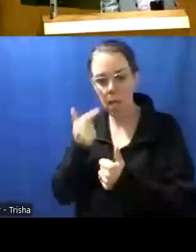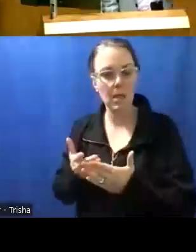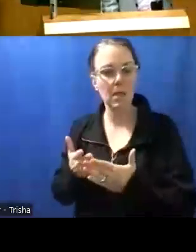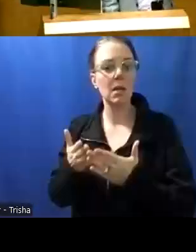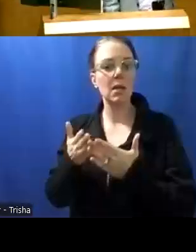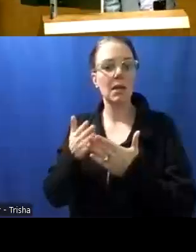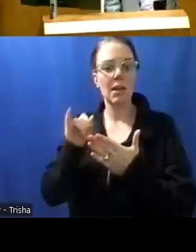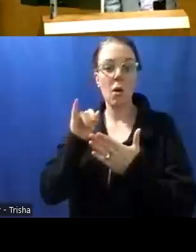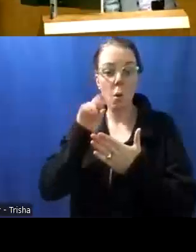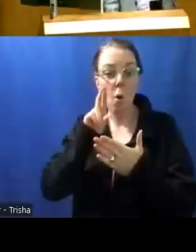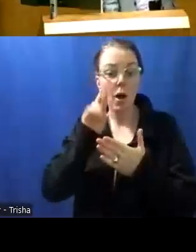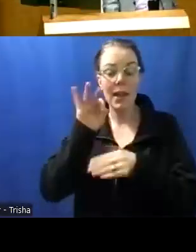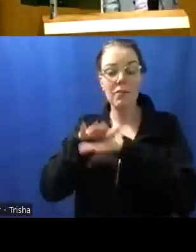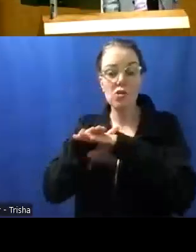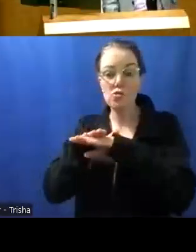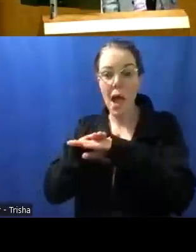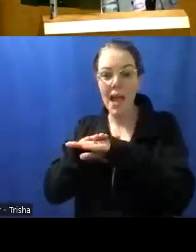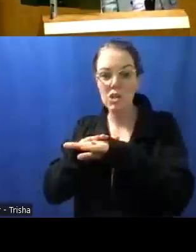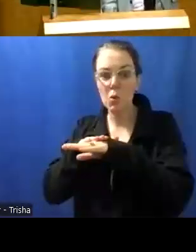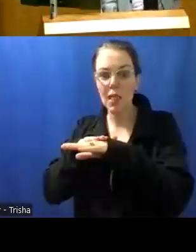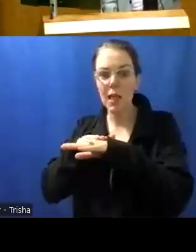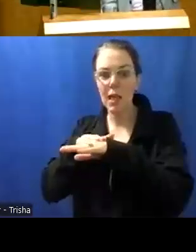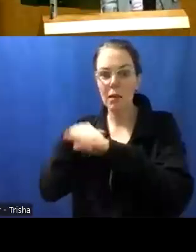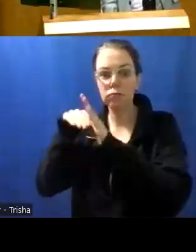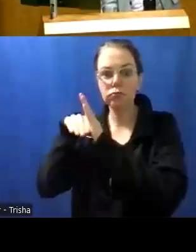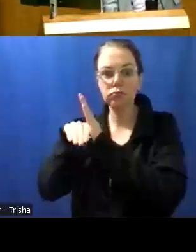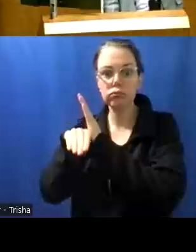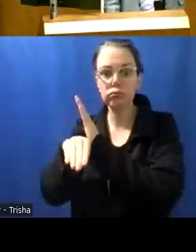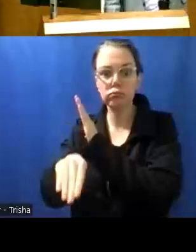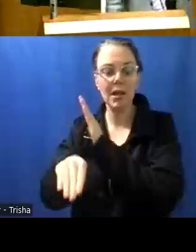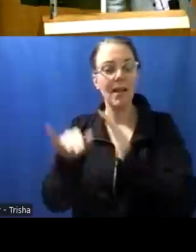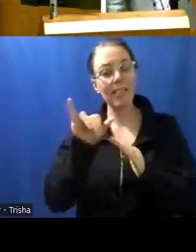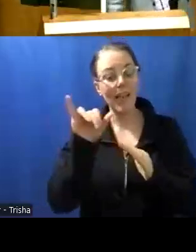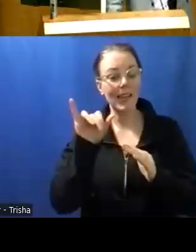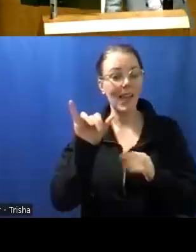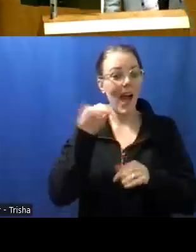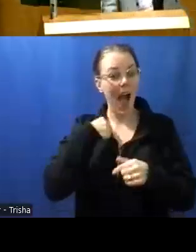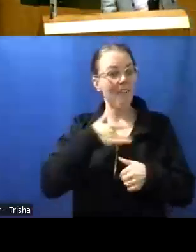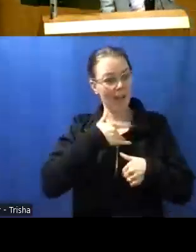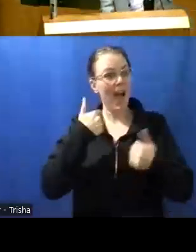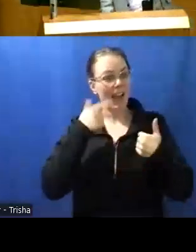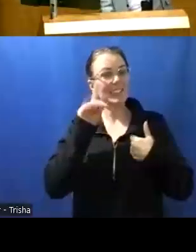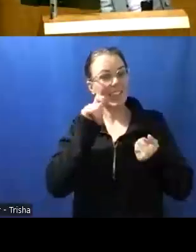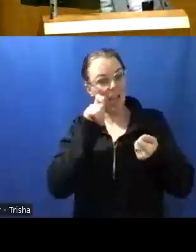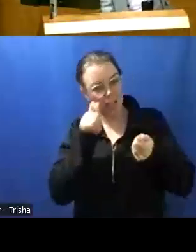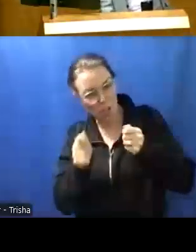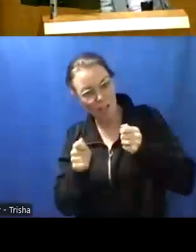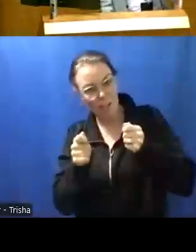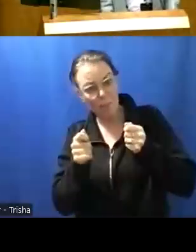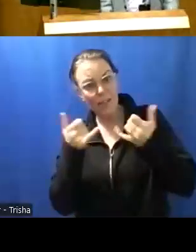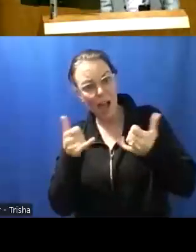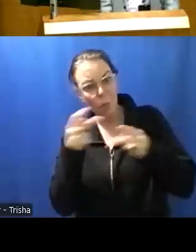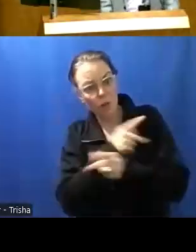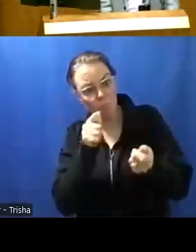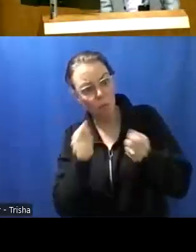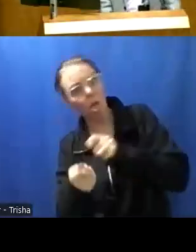happening gradually, where every time you think you've now adjusted, now it gets worse again. So we have to take into